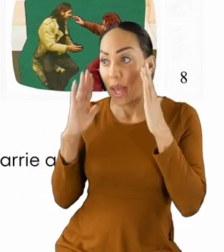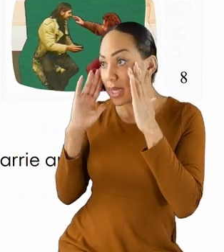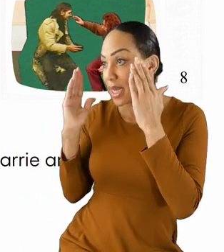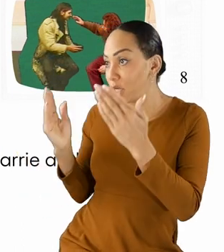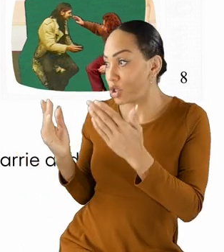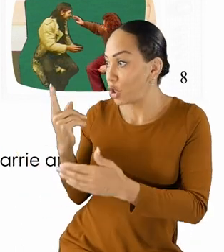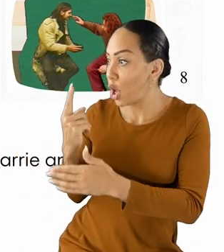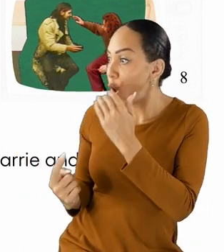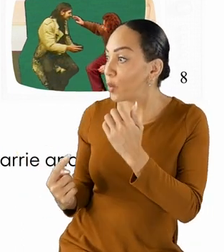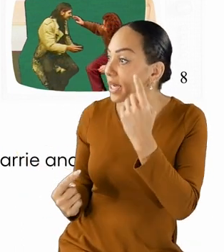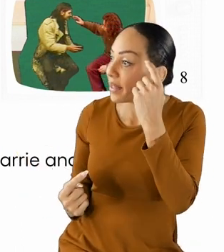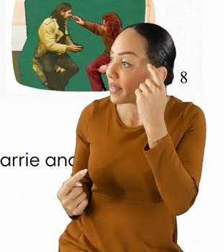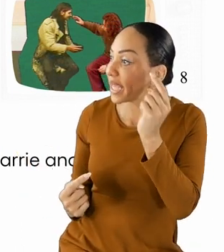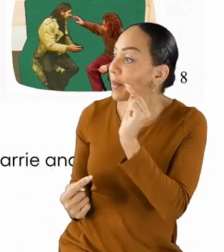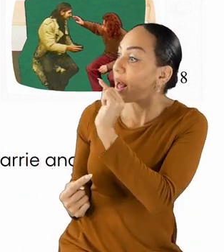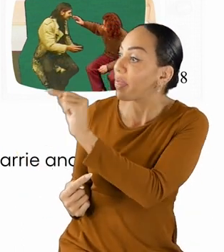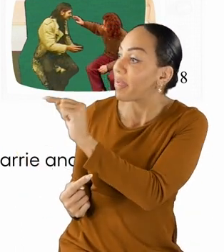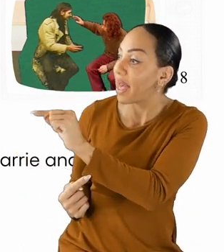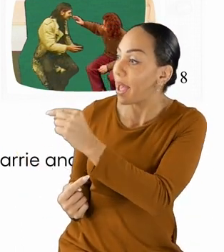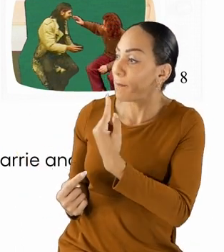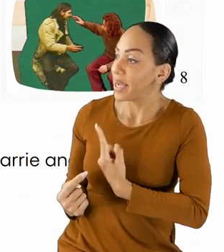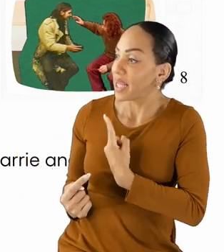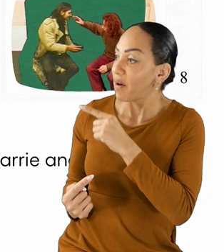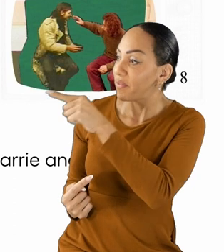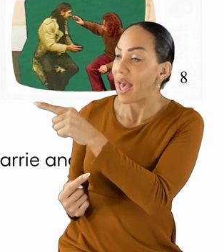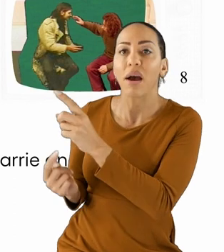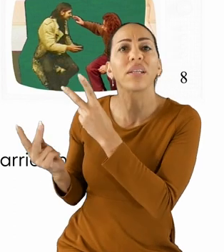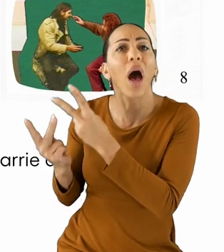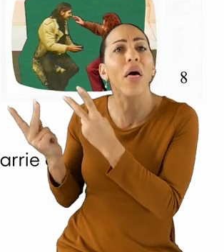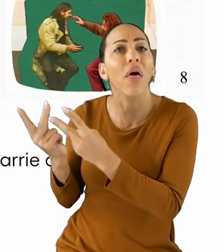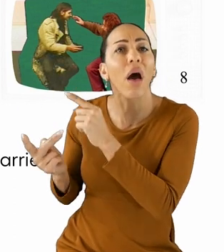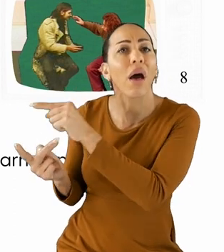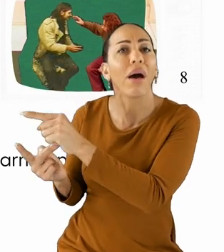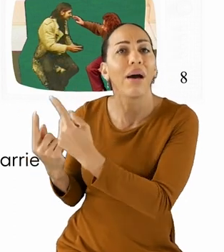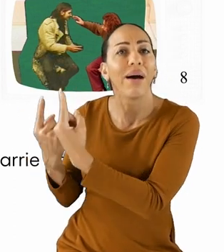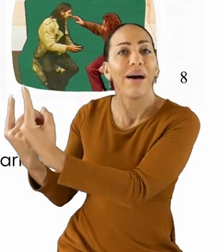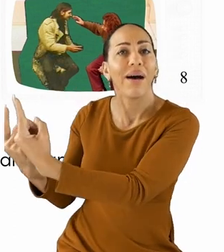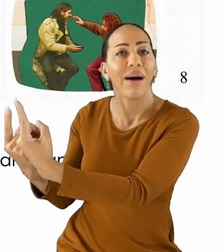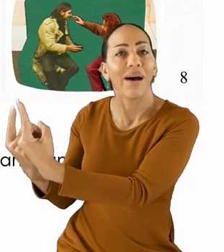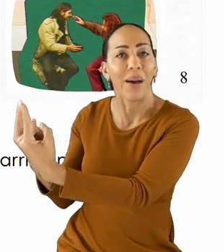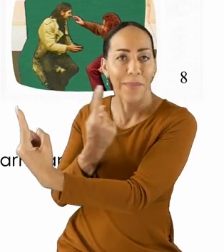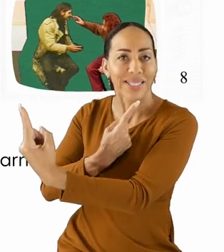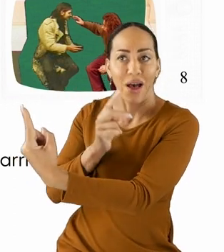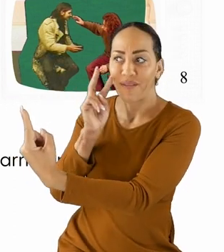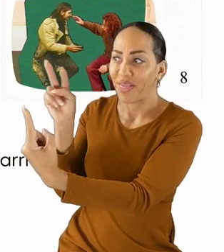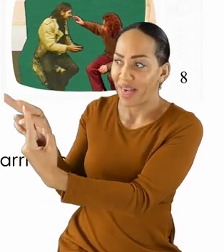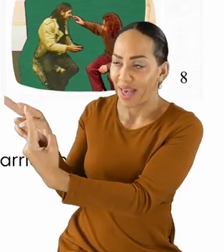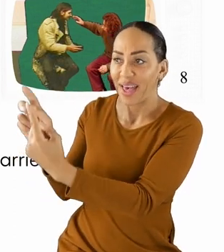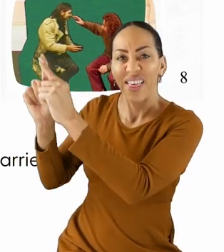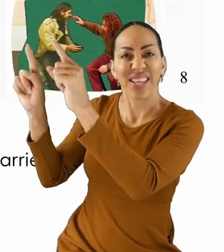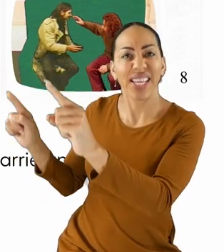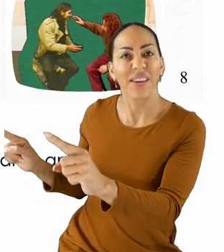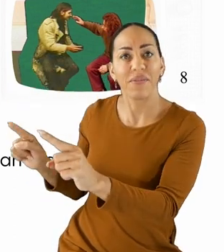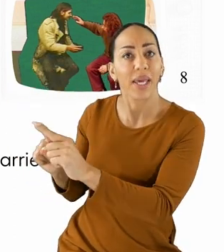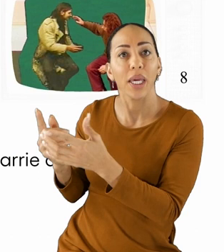encounter between the self as reflected other with the other participant, together on the same sofa. And at this point,